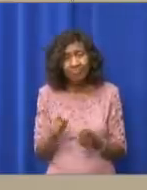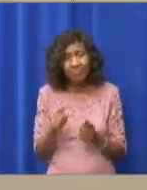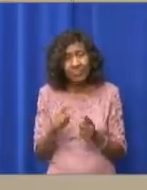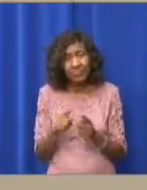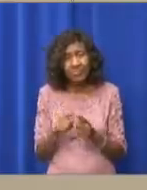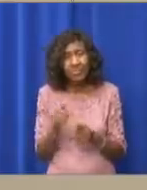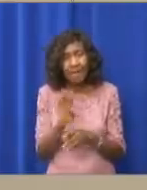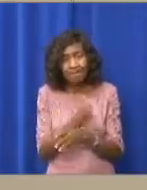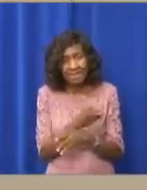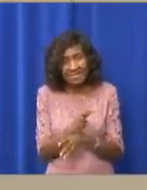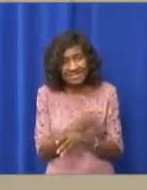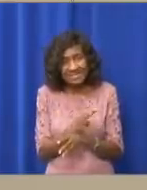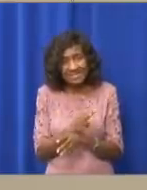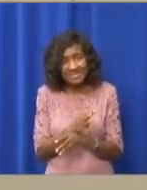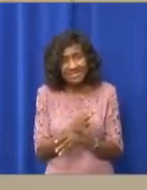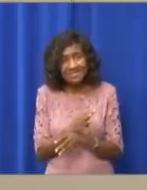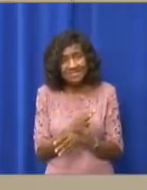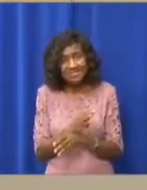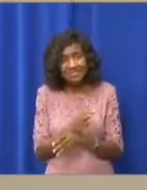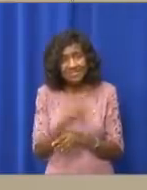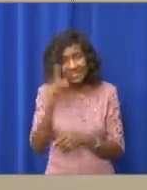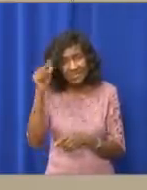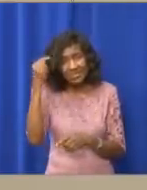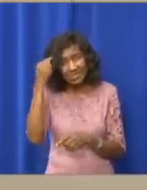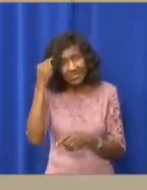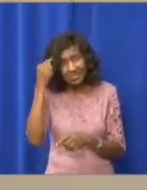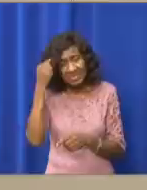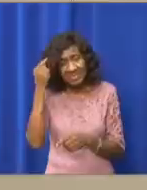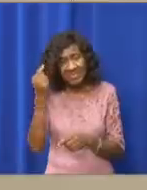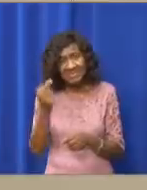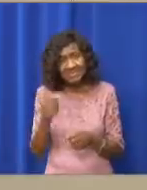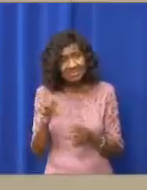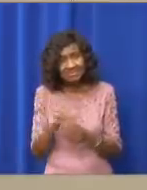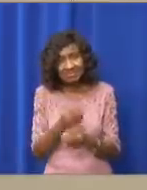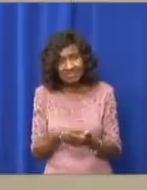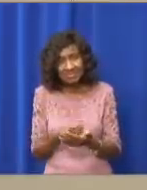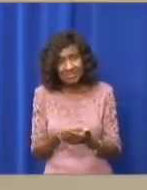me, government revenue itself has fallen off precipitously,